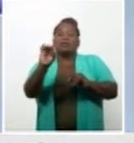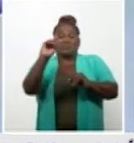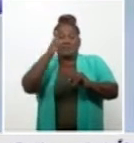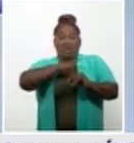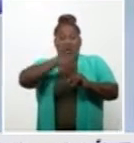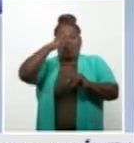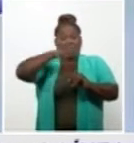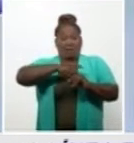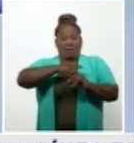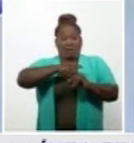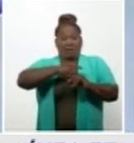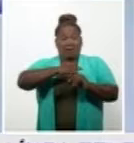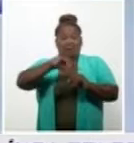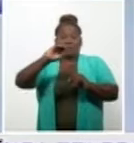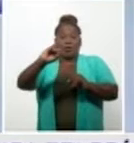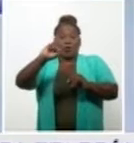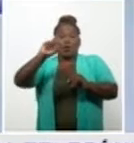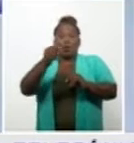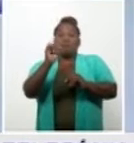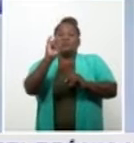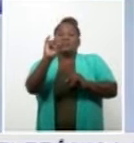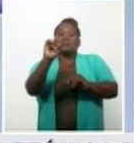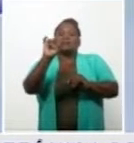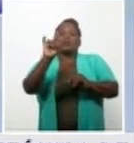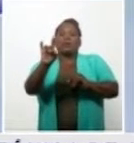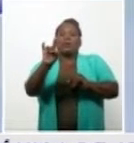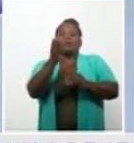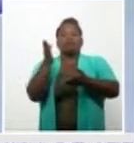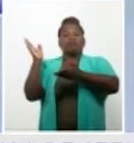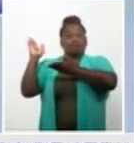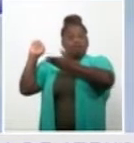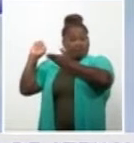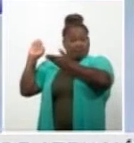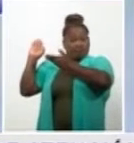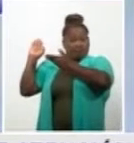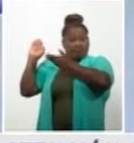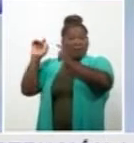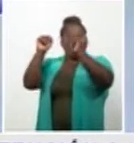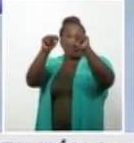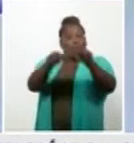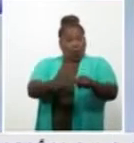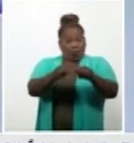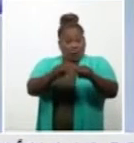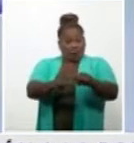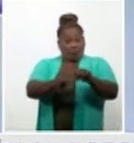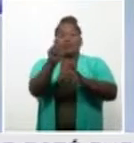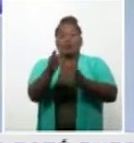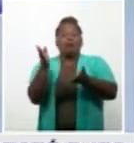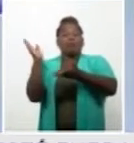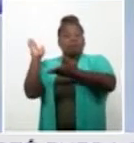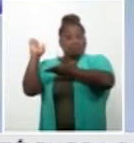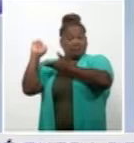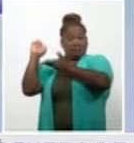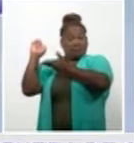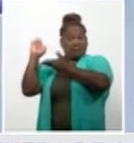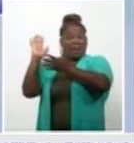with 0.97, Ciego de Ávila with 0.69.